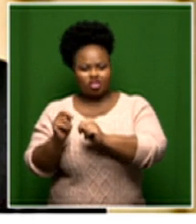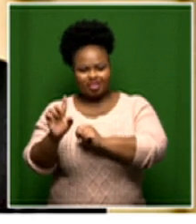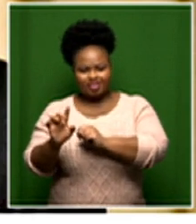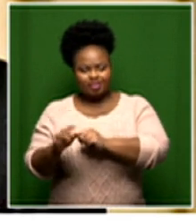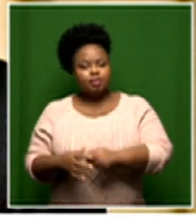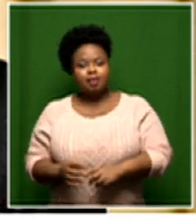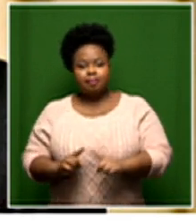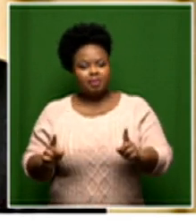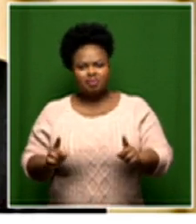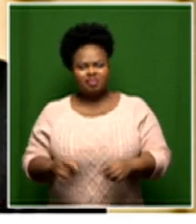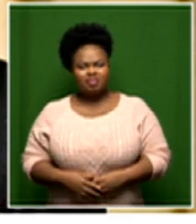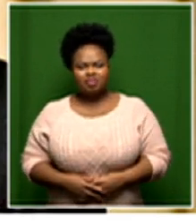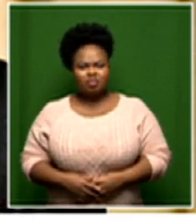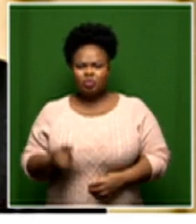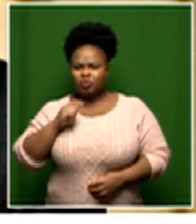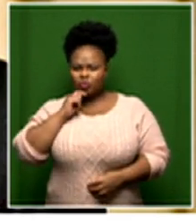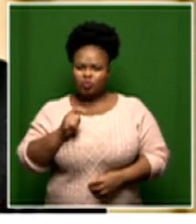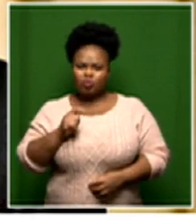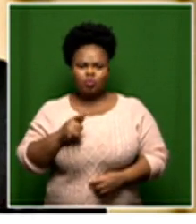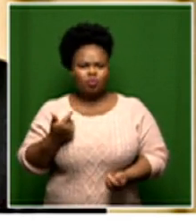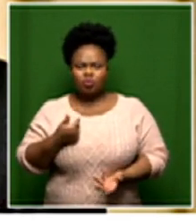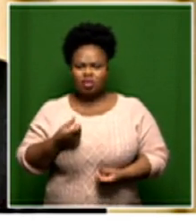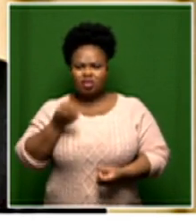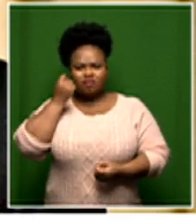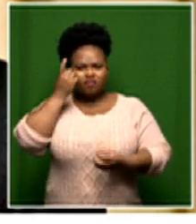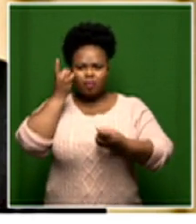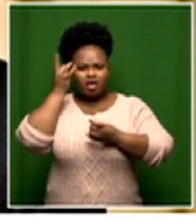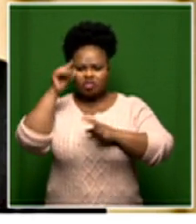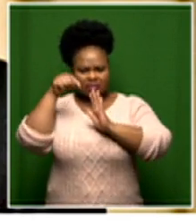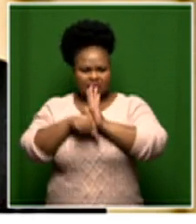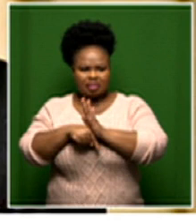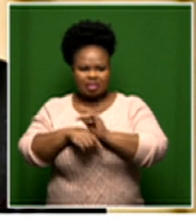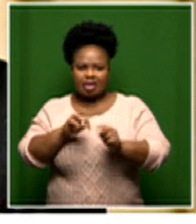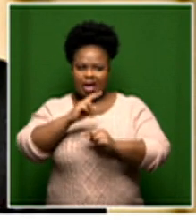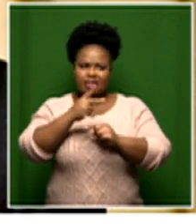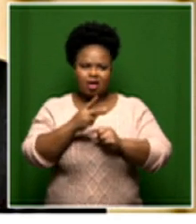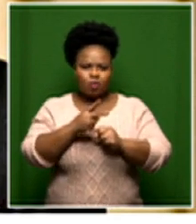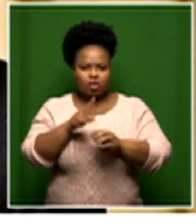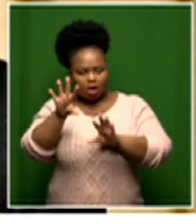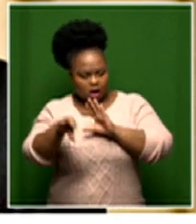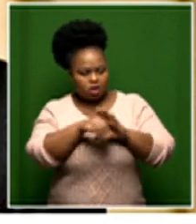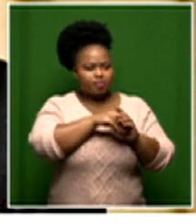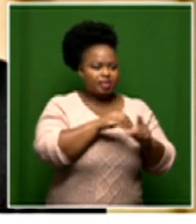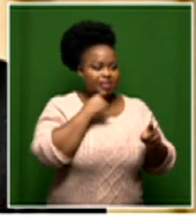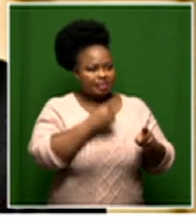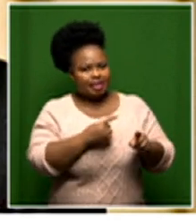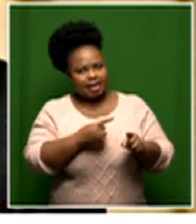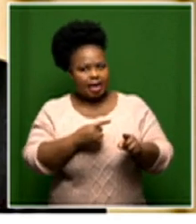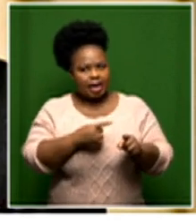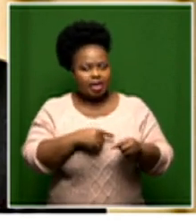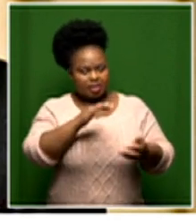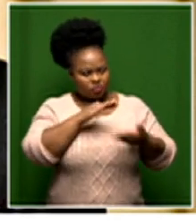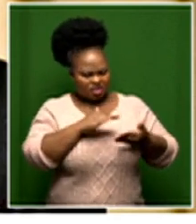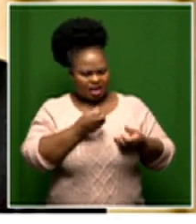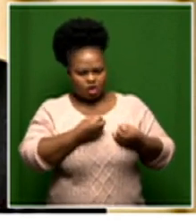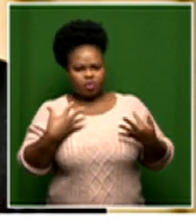us knowing or getting all the information. Somebody decides it must be leaked that we have been given so much of this. We